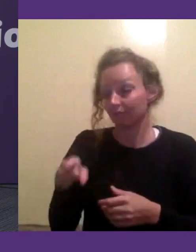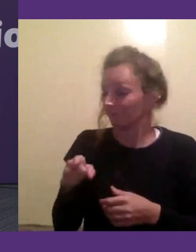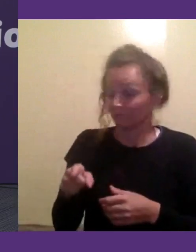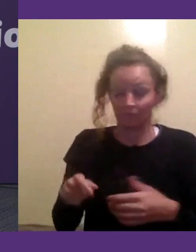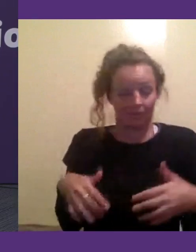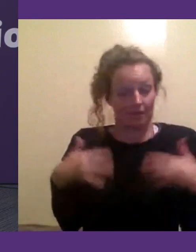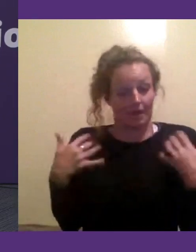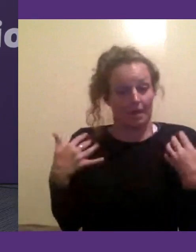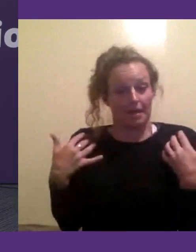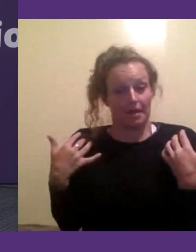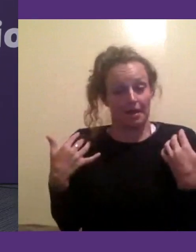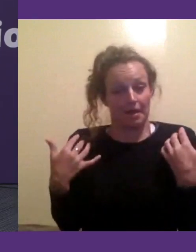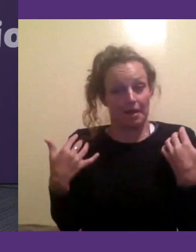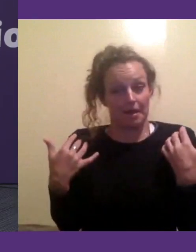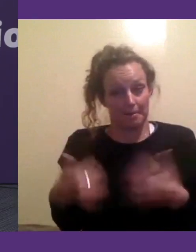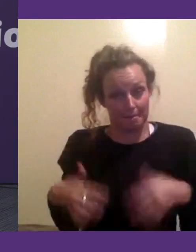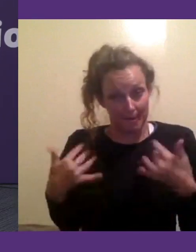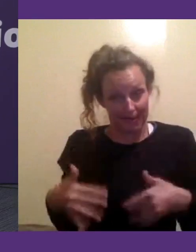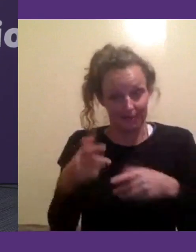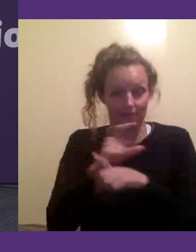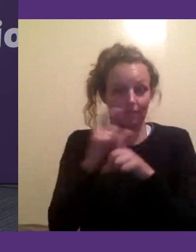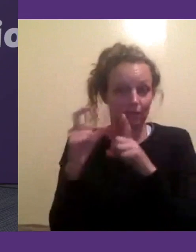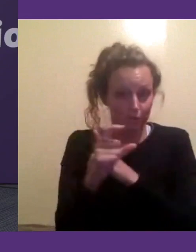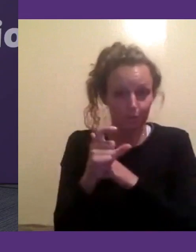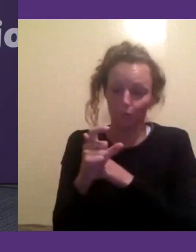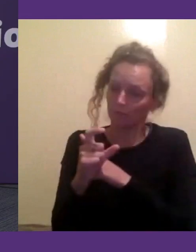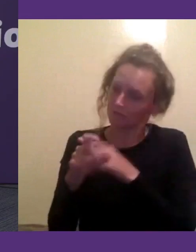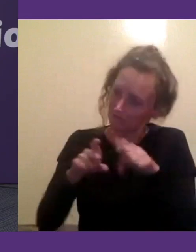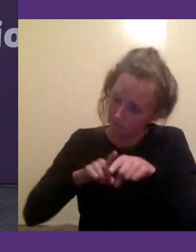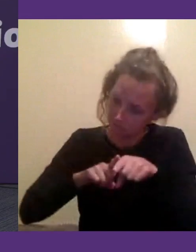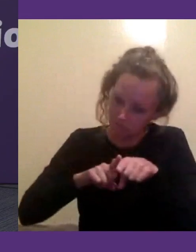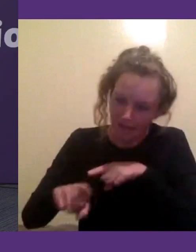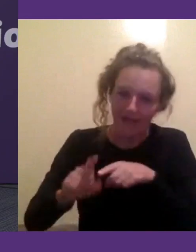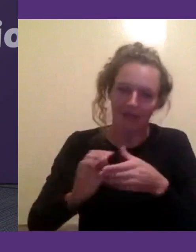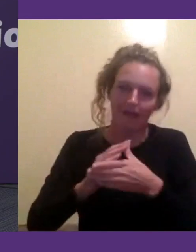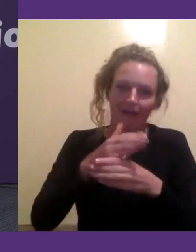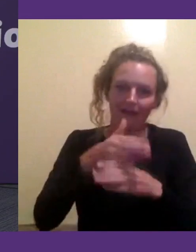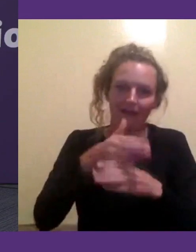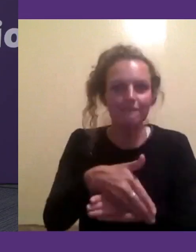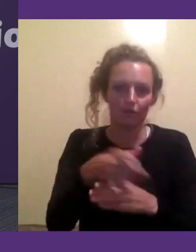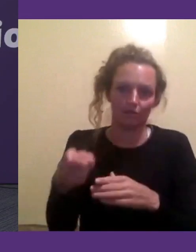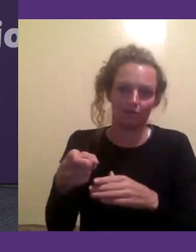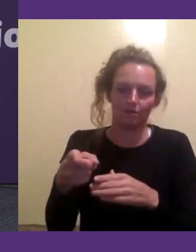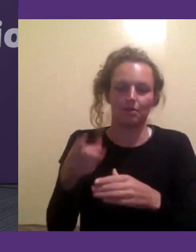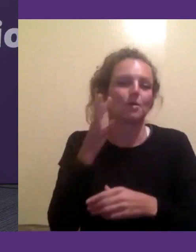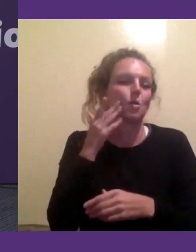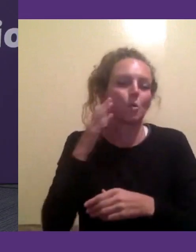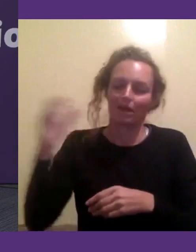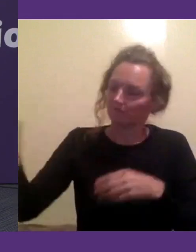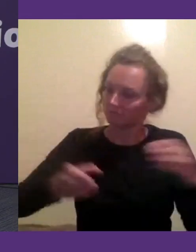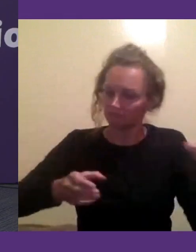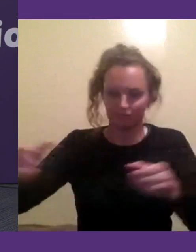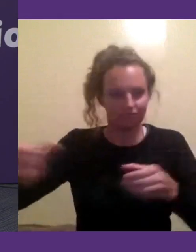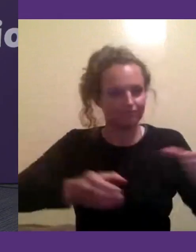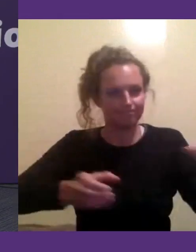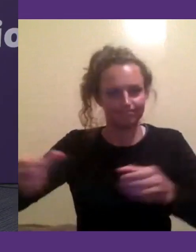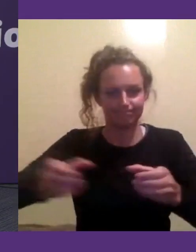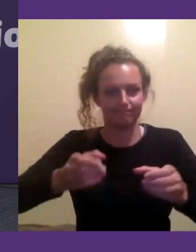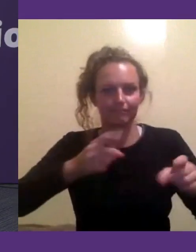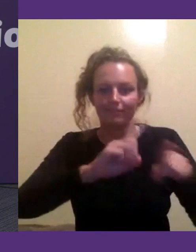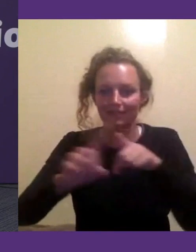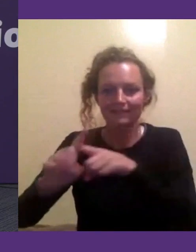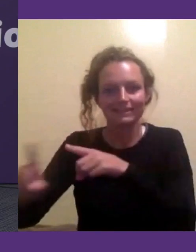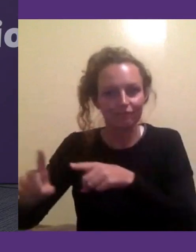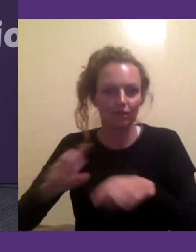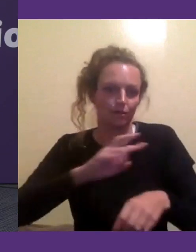so many different players and so many different elements to into some system which will probably work most times. It's sort of where we're at the